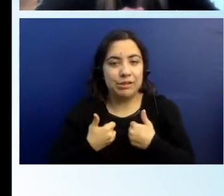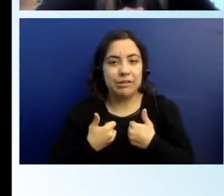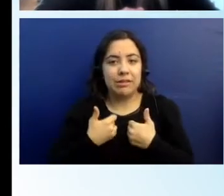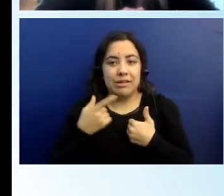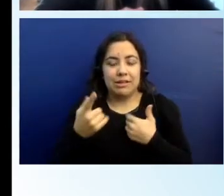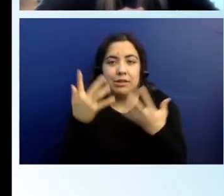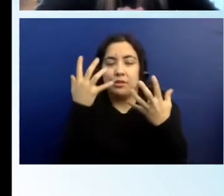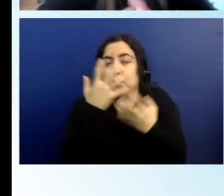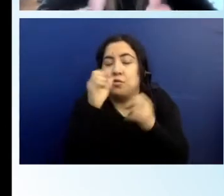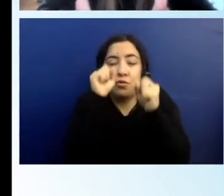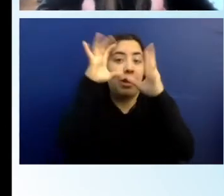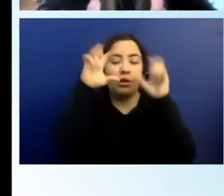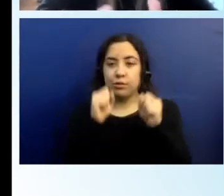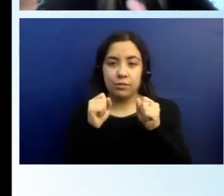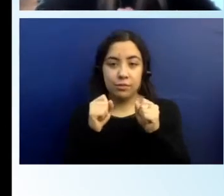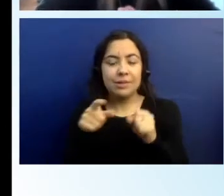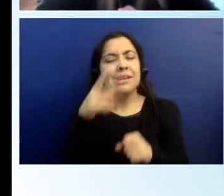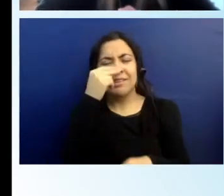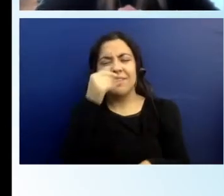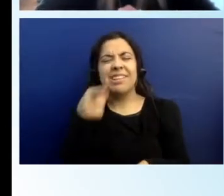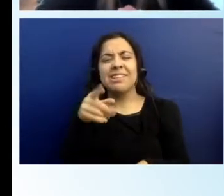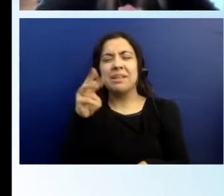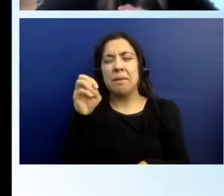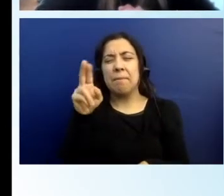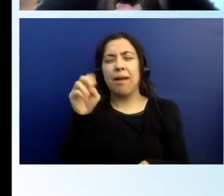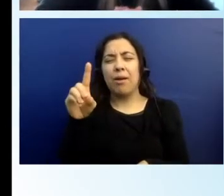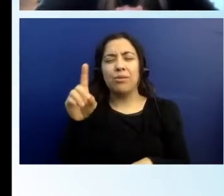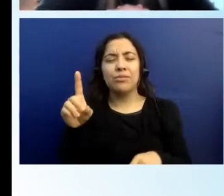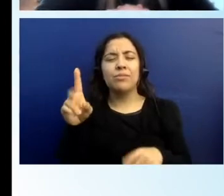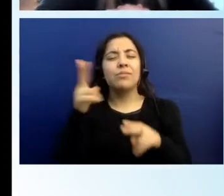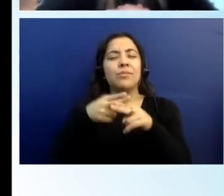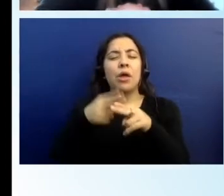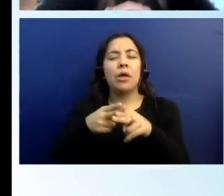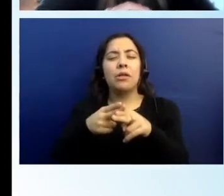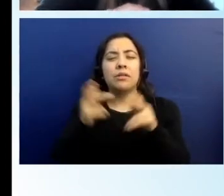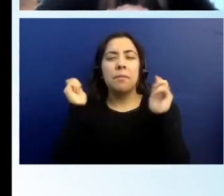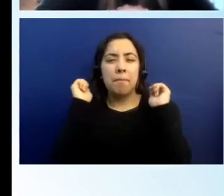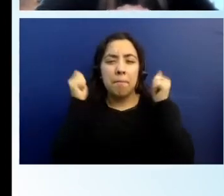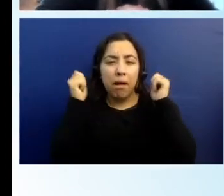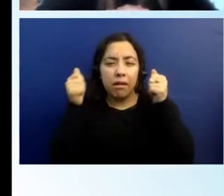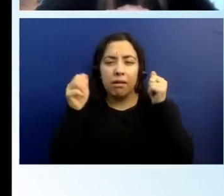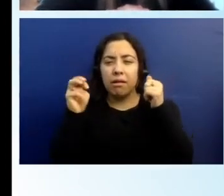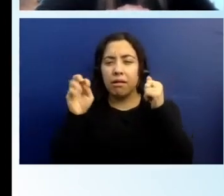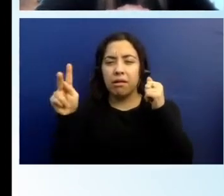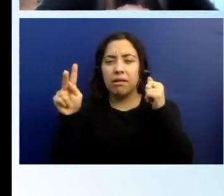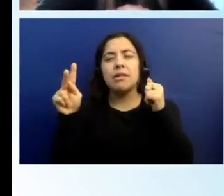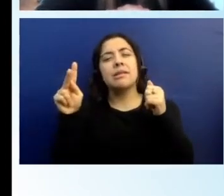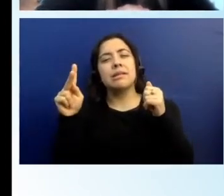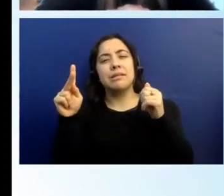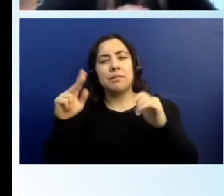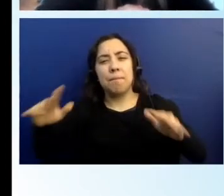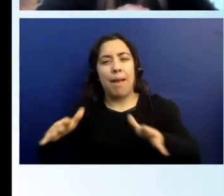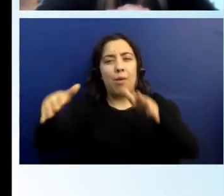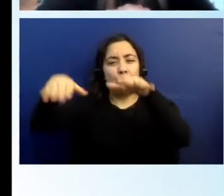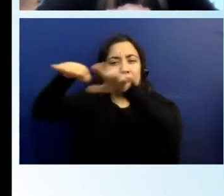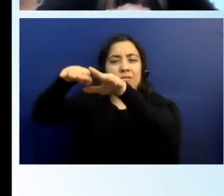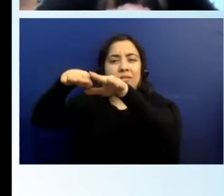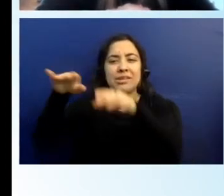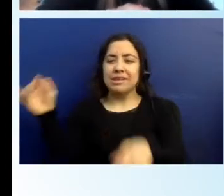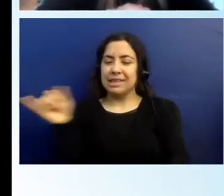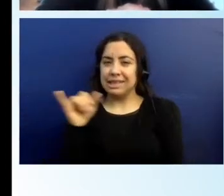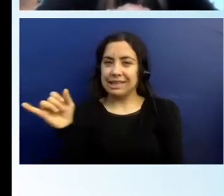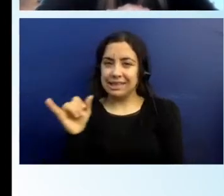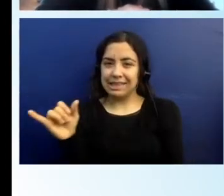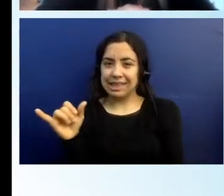It's funny, this mound, Monk's Mound in Cahokia, actually has the exact same footprint and orientation as the Chicago Cultural